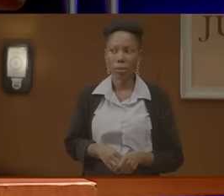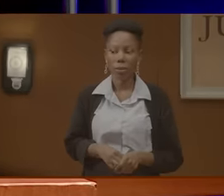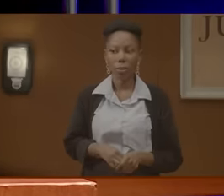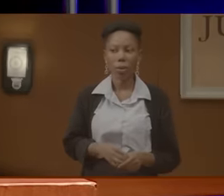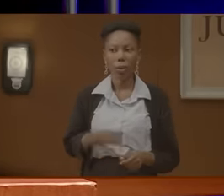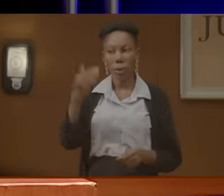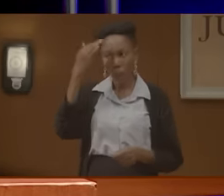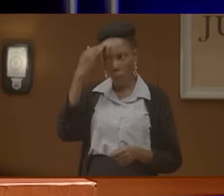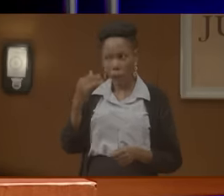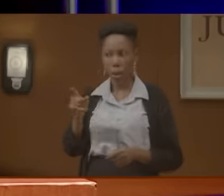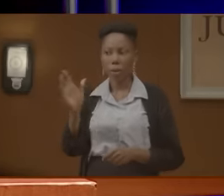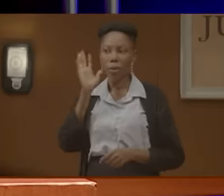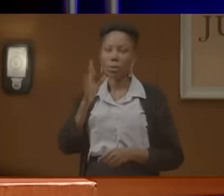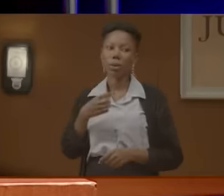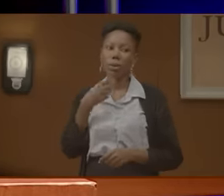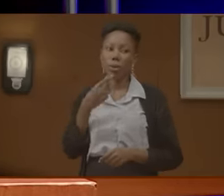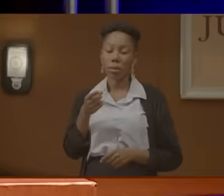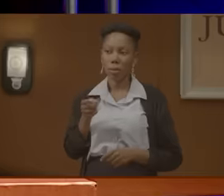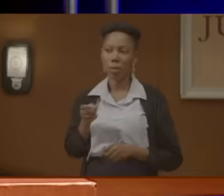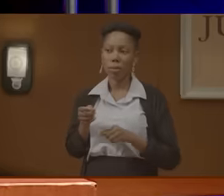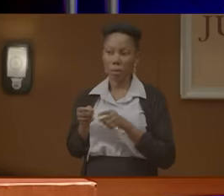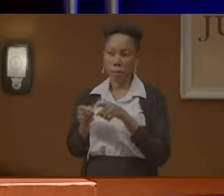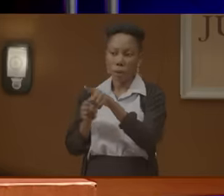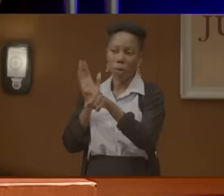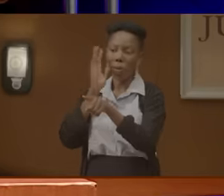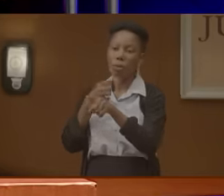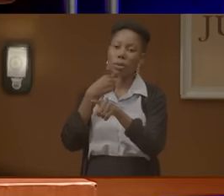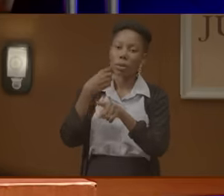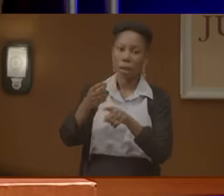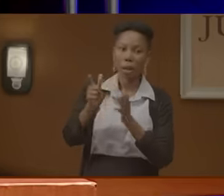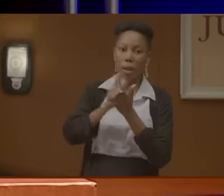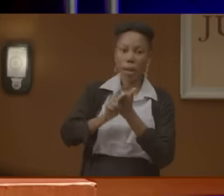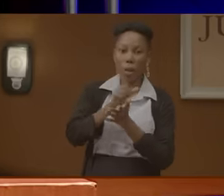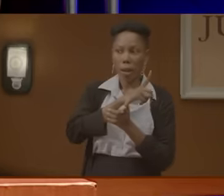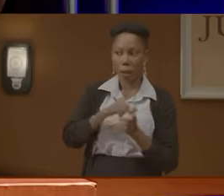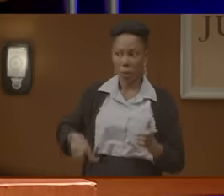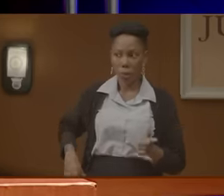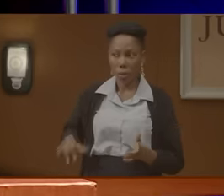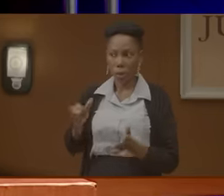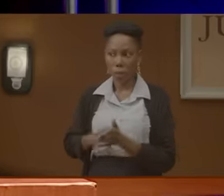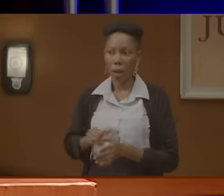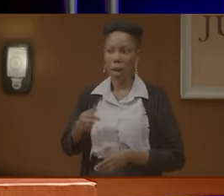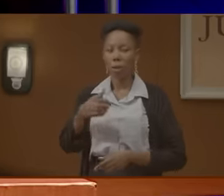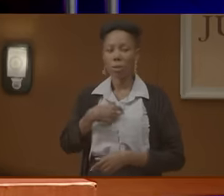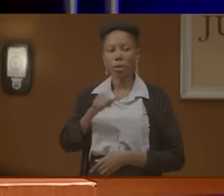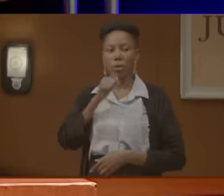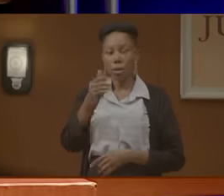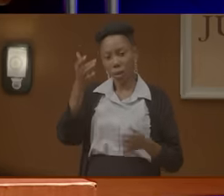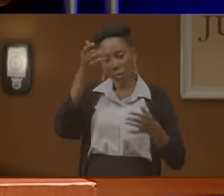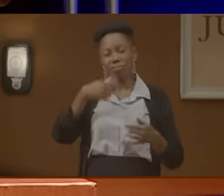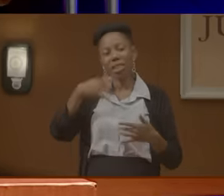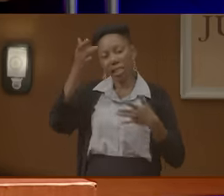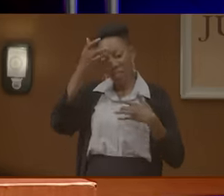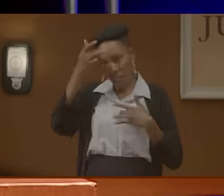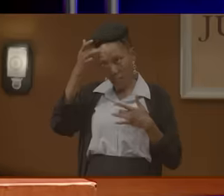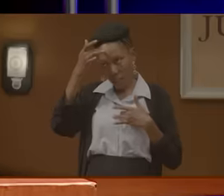the landlord that I'm not... She should tell the landlord. Yes, that I'm not feeling fine. Okay. That is why I cannot able to... That's why you sent